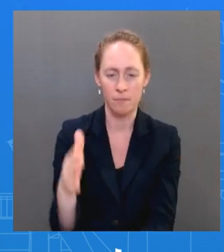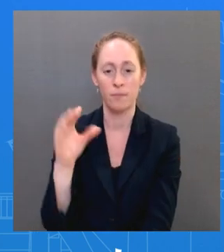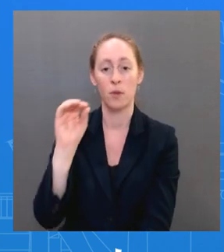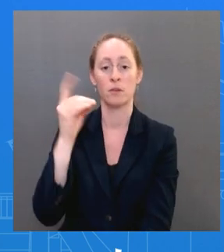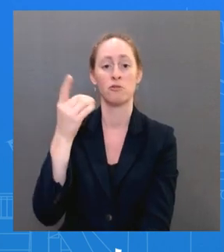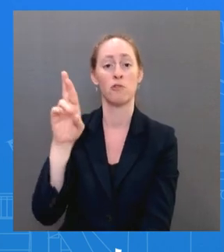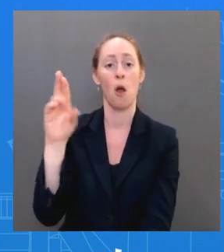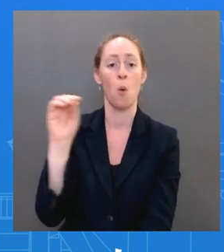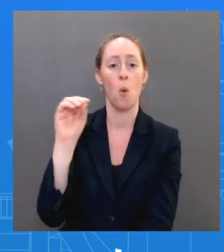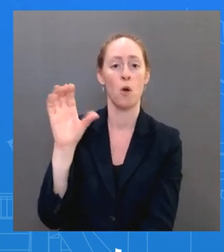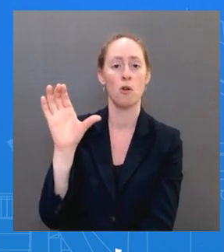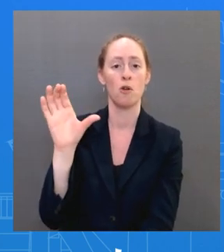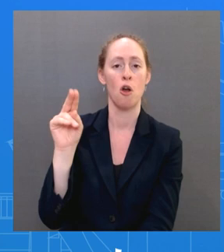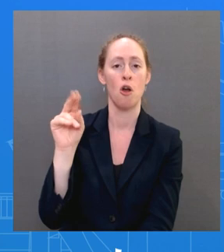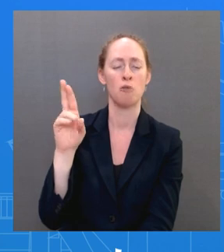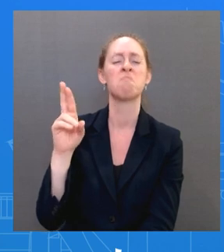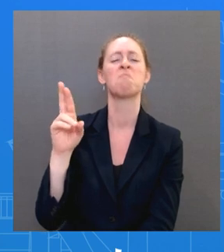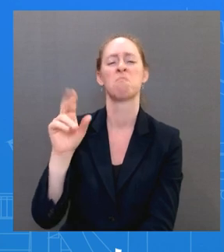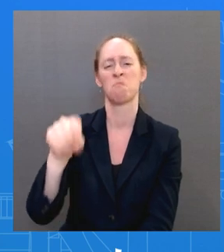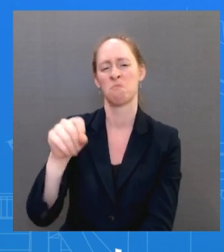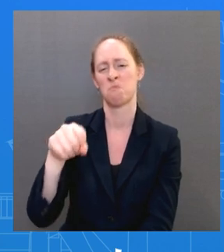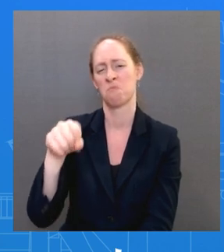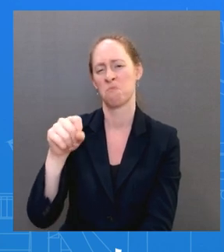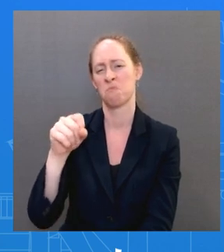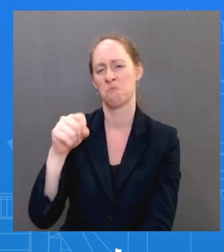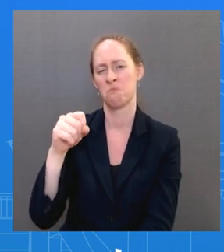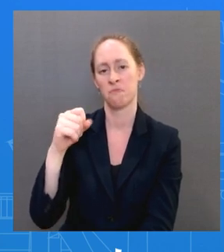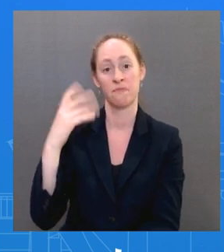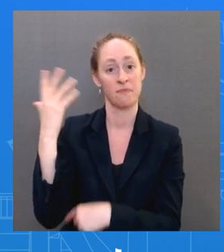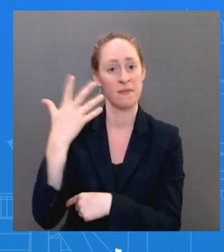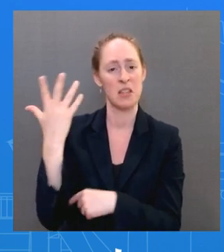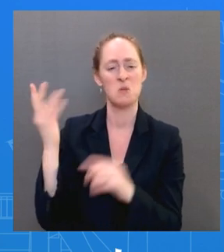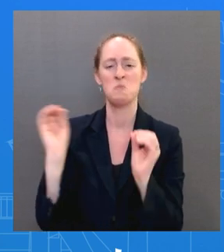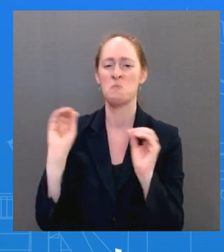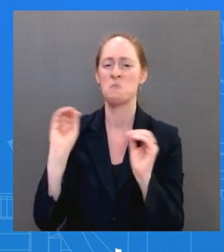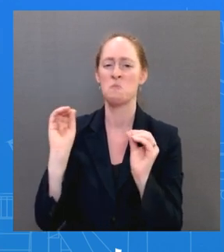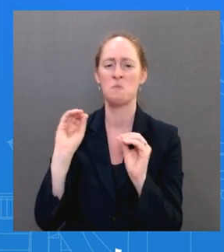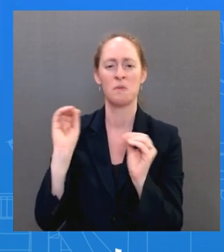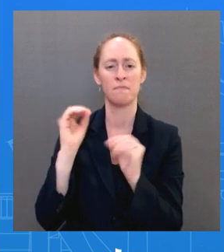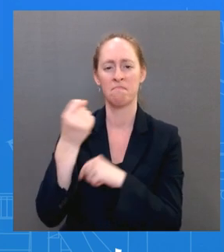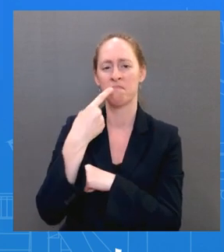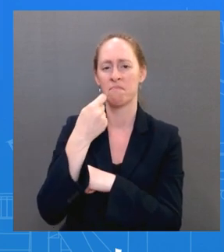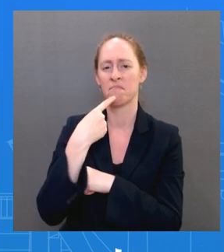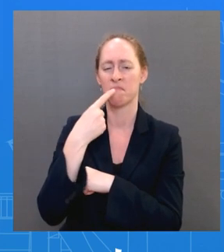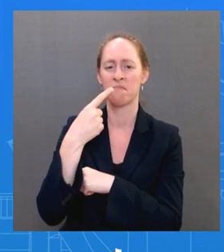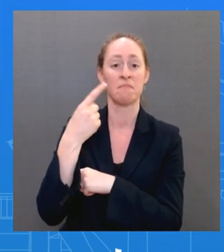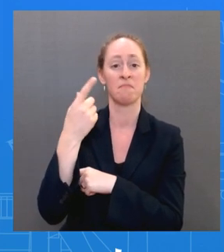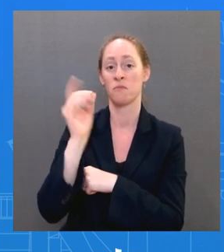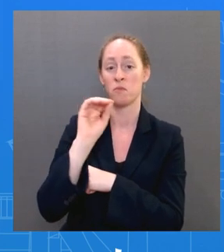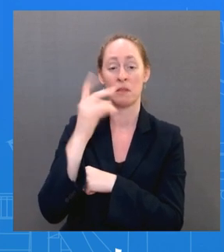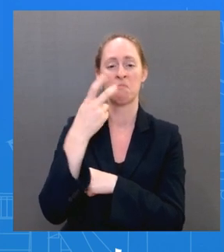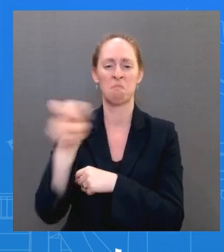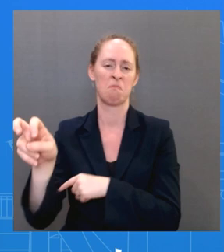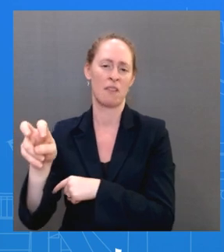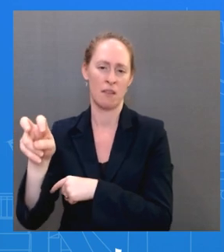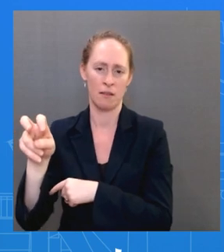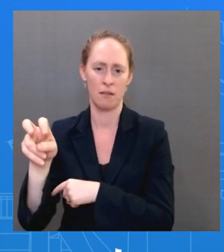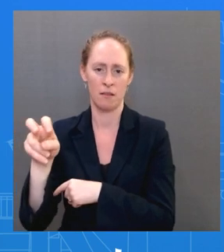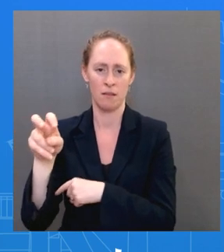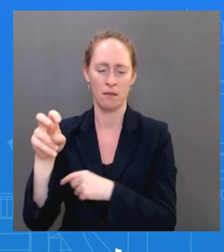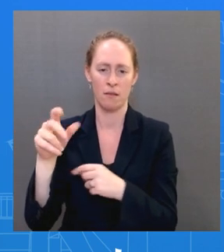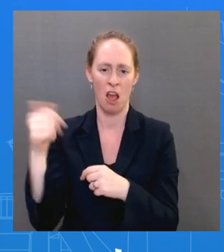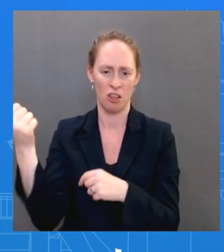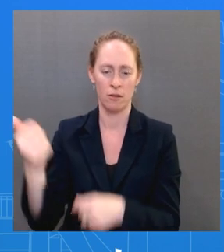5+ days, and then start aspirin. And just just to clarify, and he has started the aspirin course, or that was just something